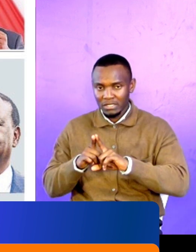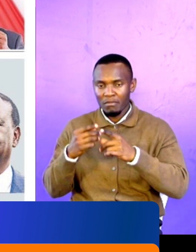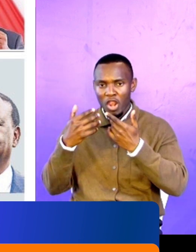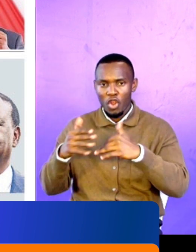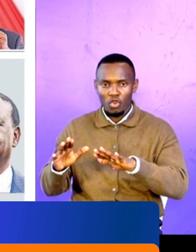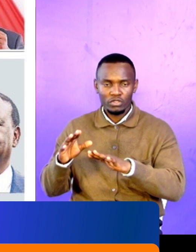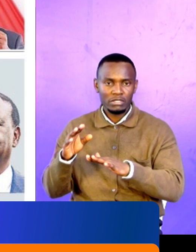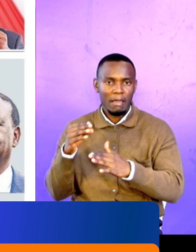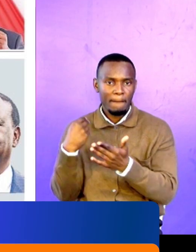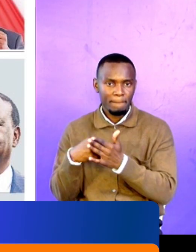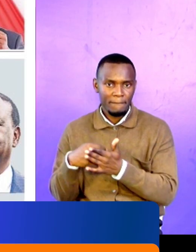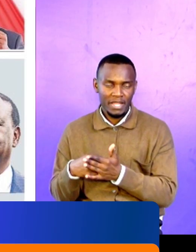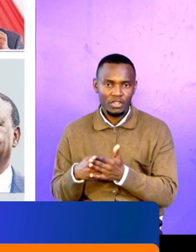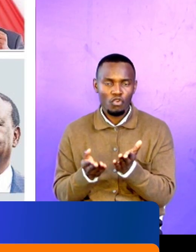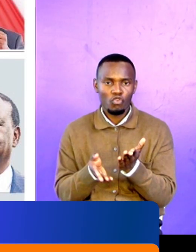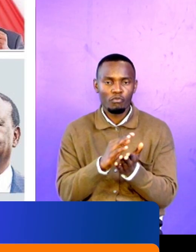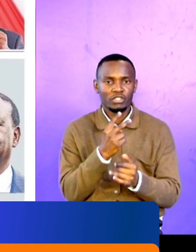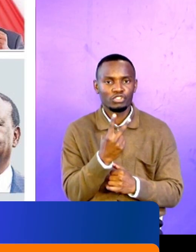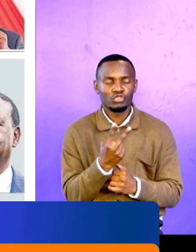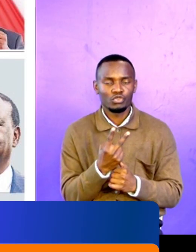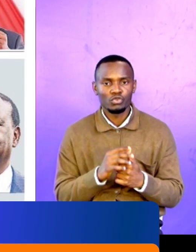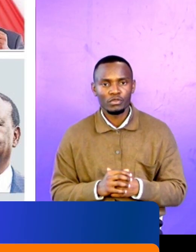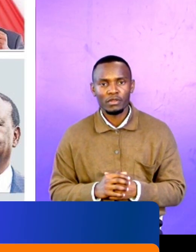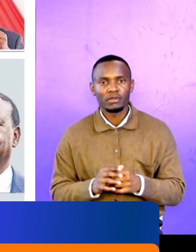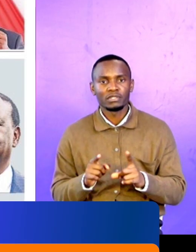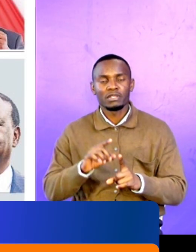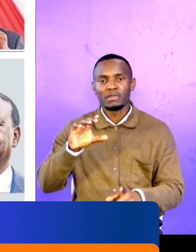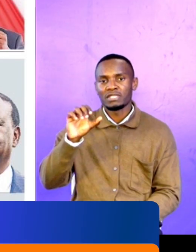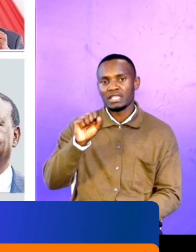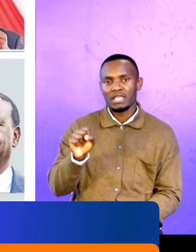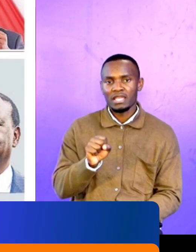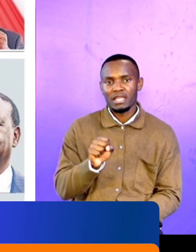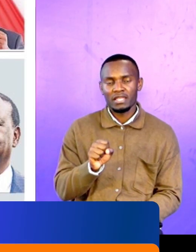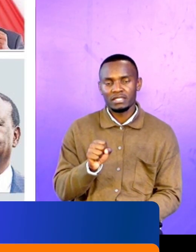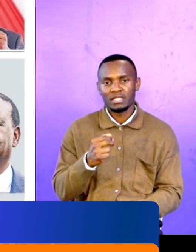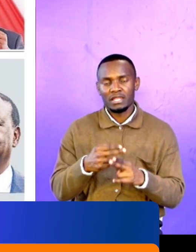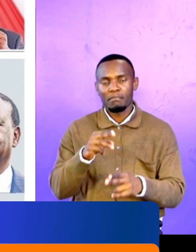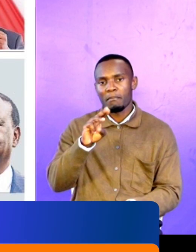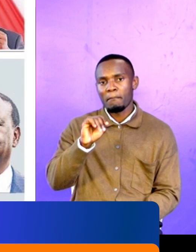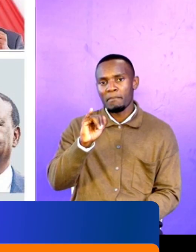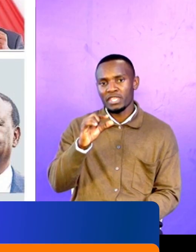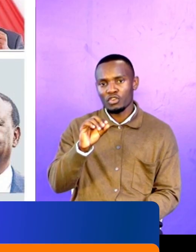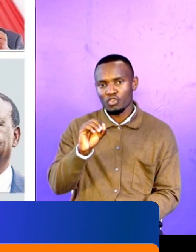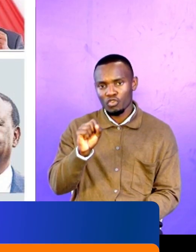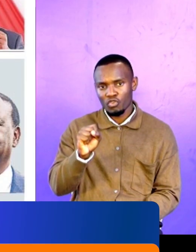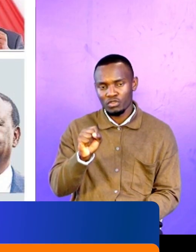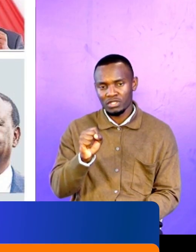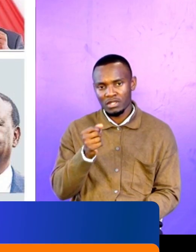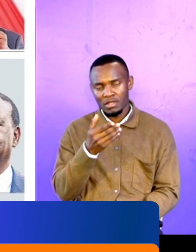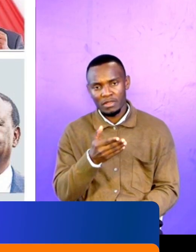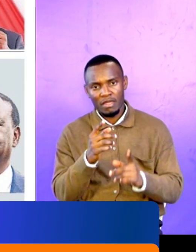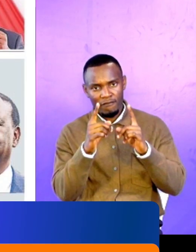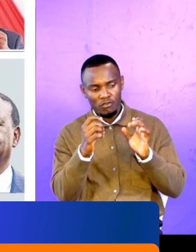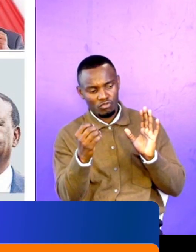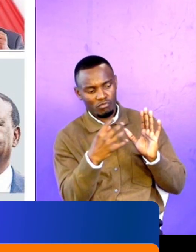of the Daily Nation. And the Cabinet Secretary, Migos, is pictured in the Daily Nation